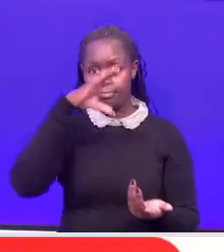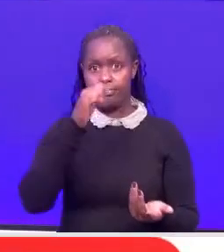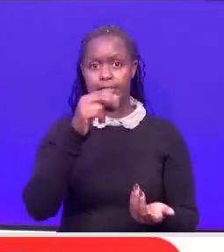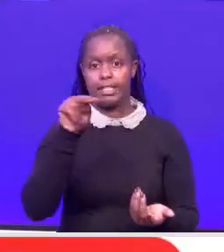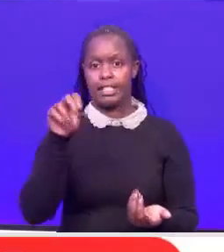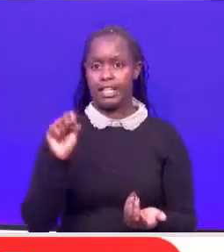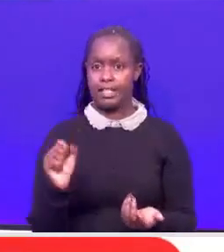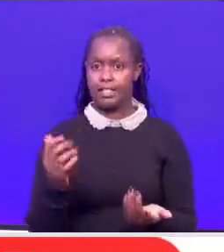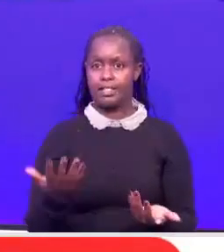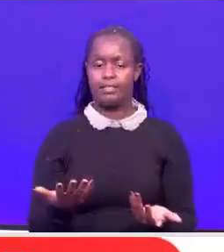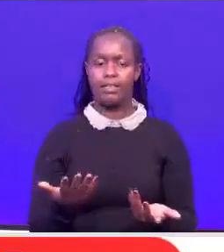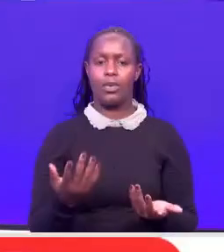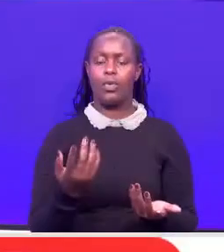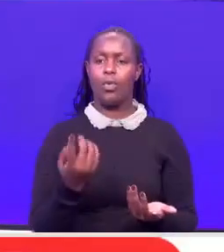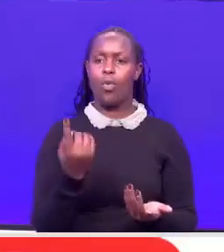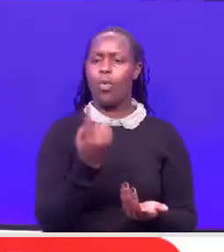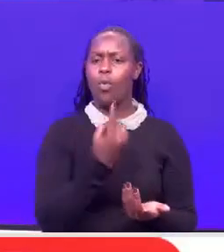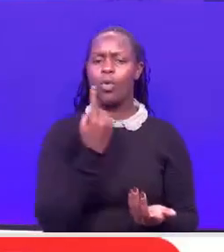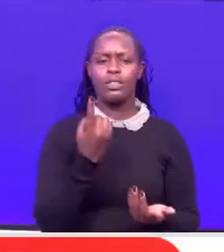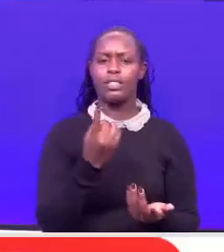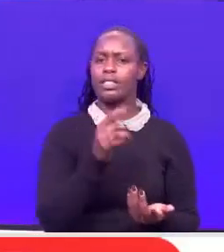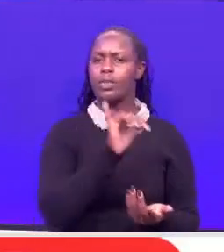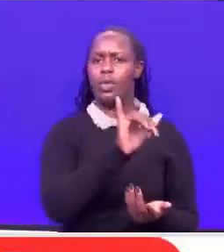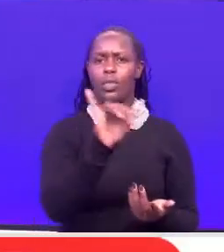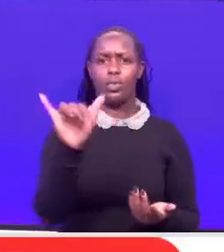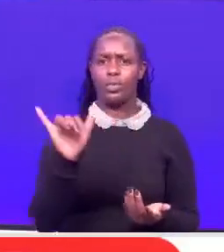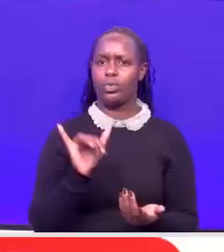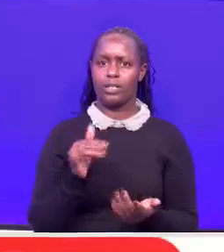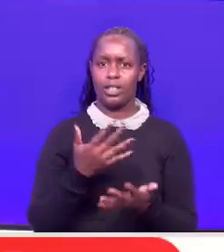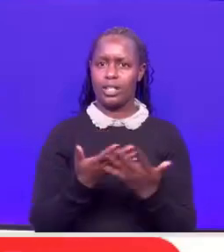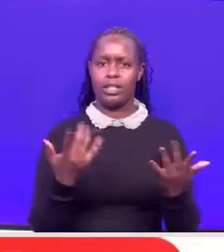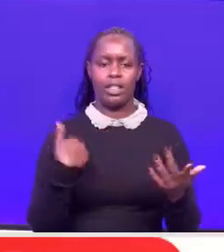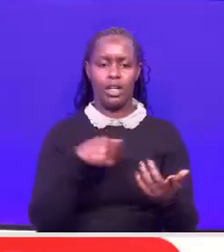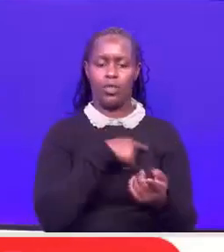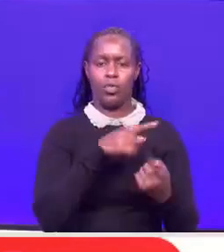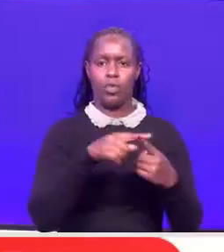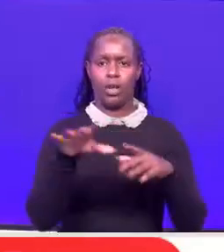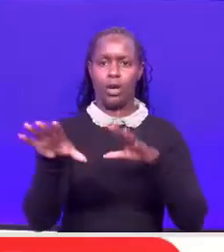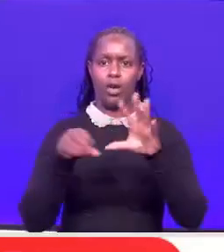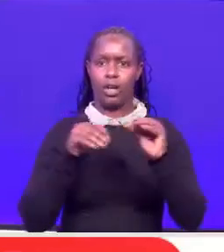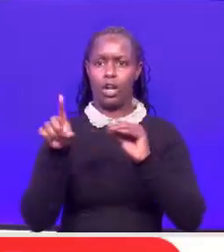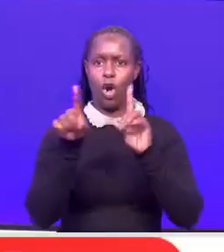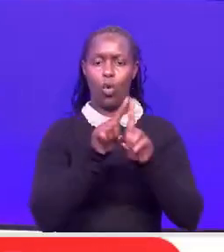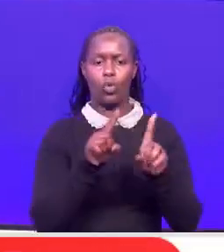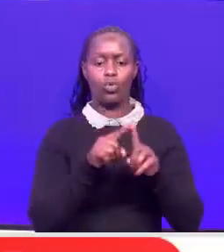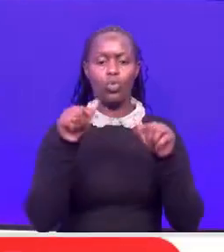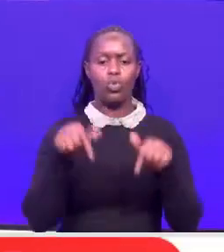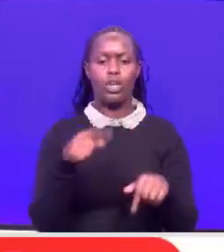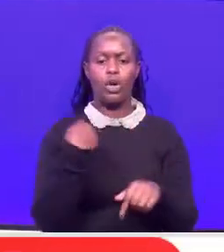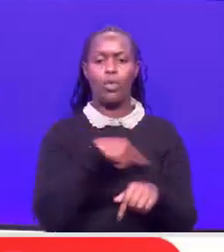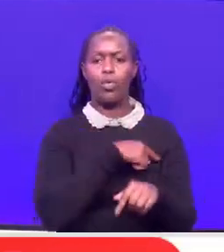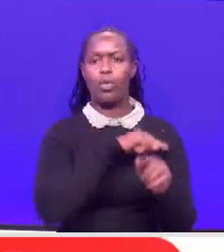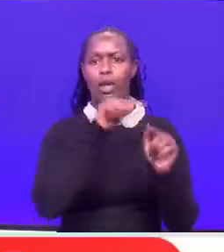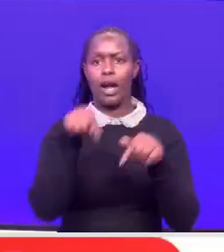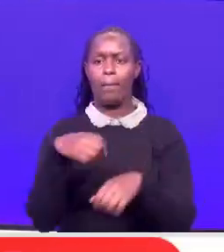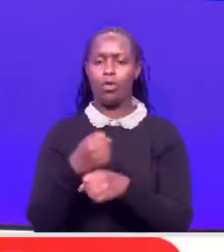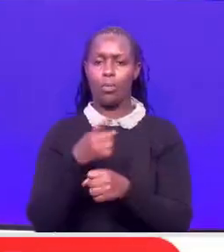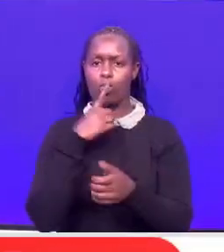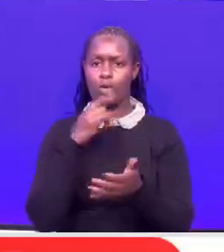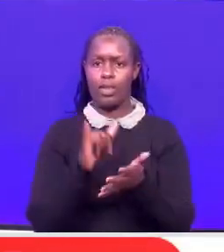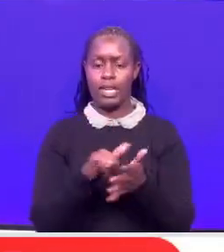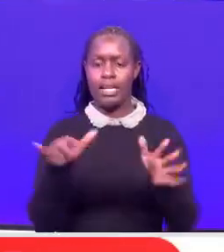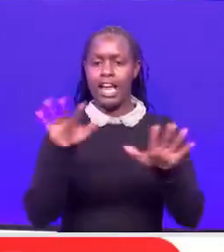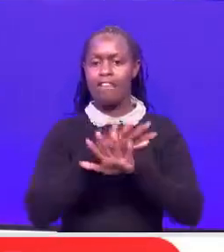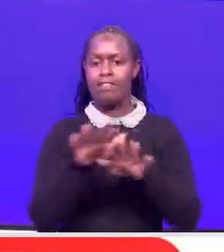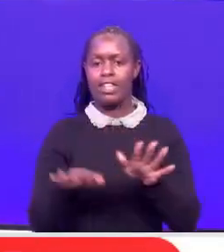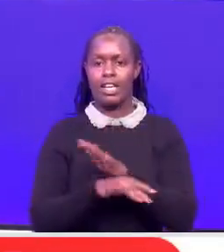cans za pombe, nini hapo one two. Hizo ndo tumedeal nazo na leo bado tumekuja kuhakikisha hatuachi kitu. As